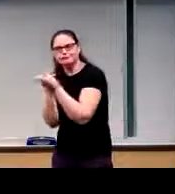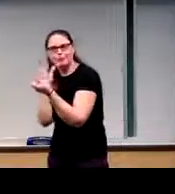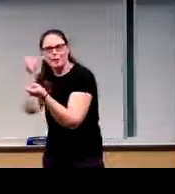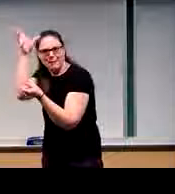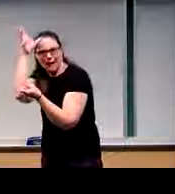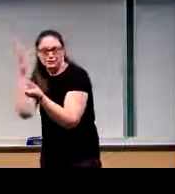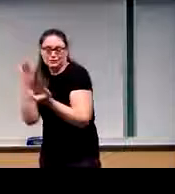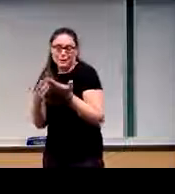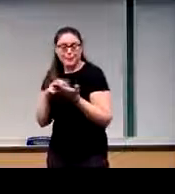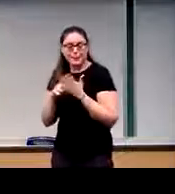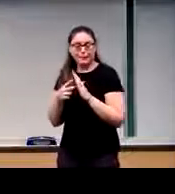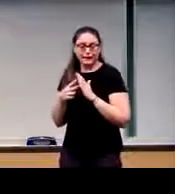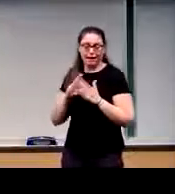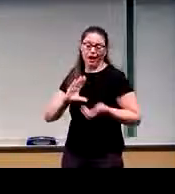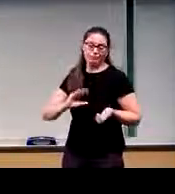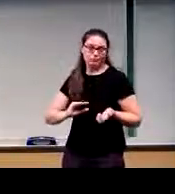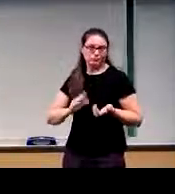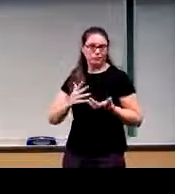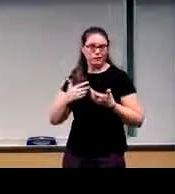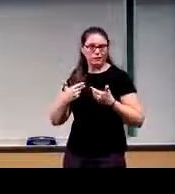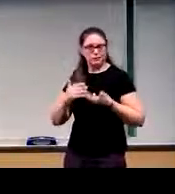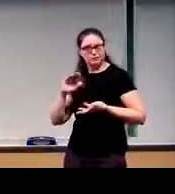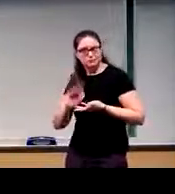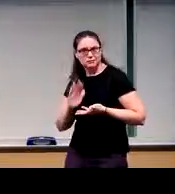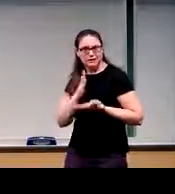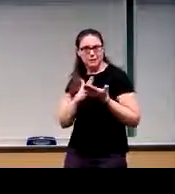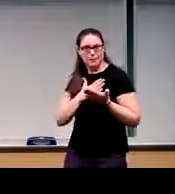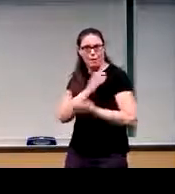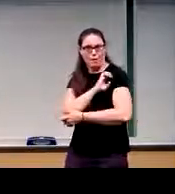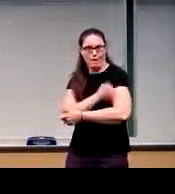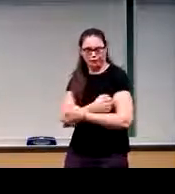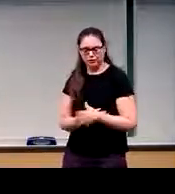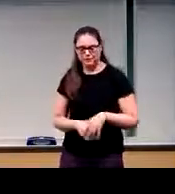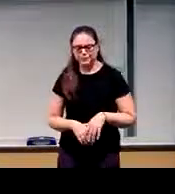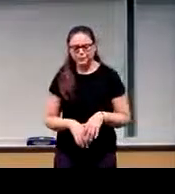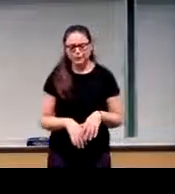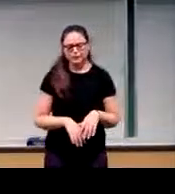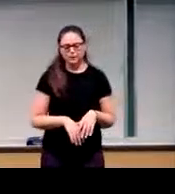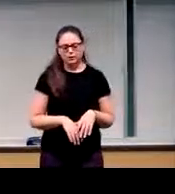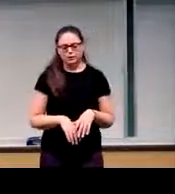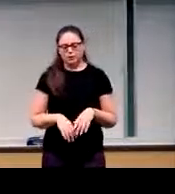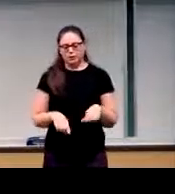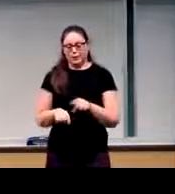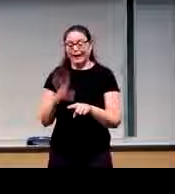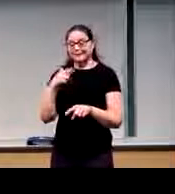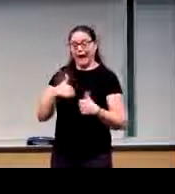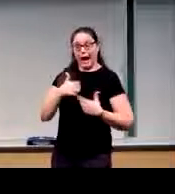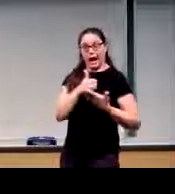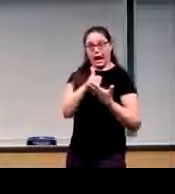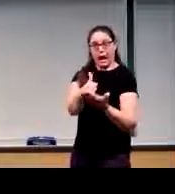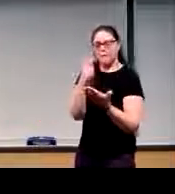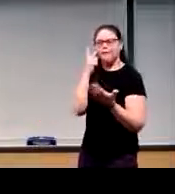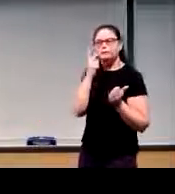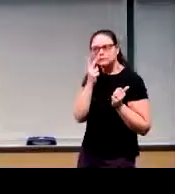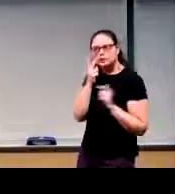Young children are equally satisfied when they help someone as when they see them being helped. And they're